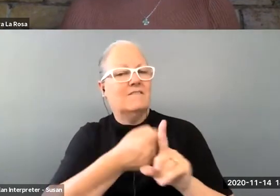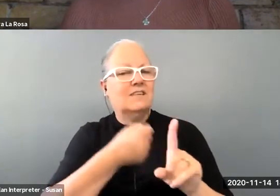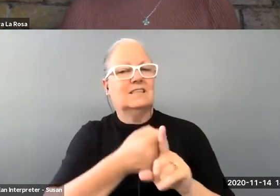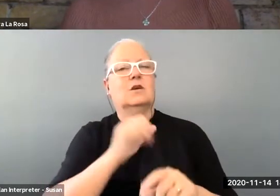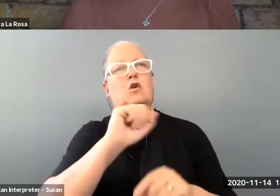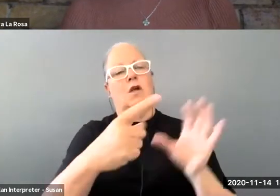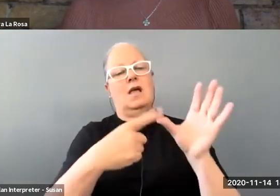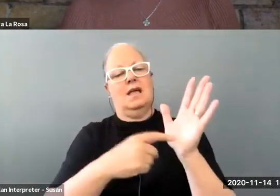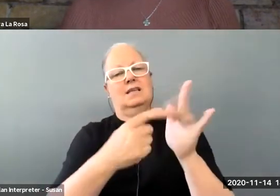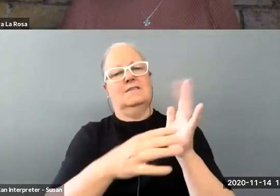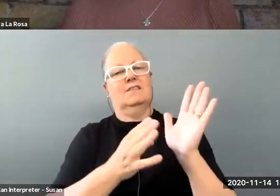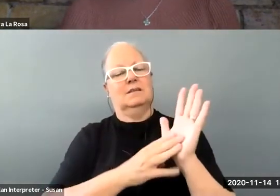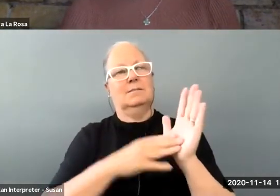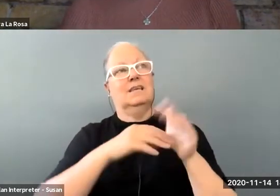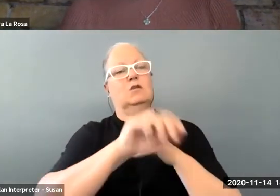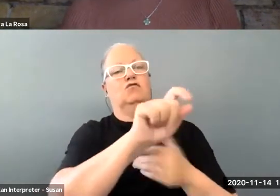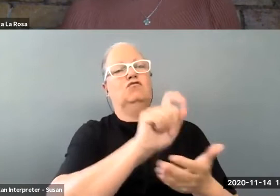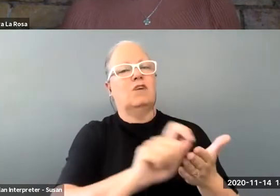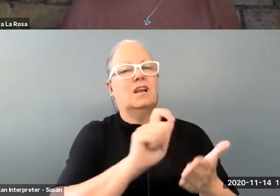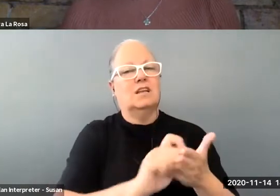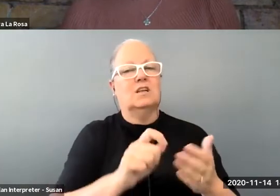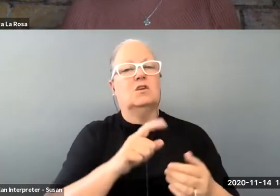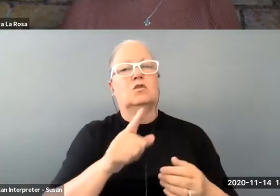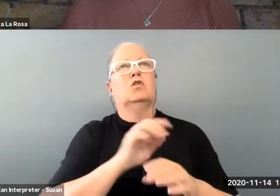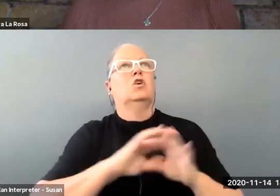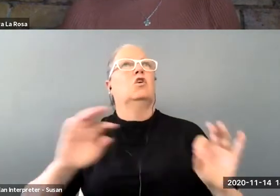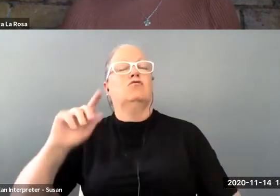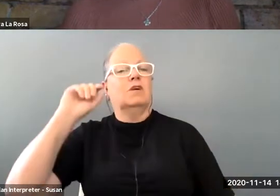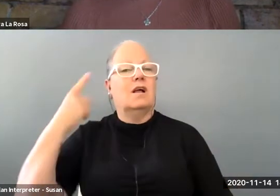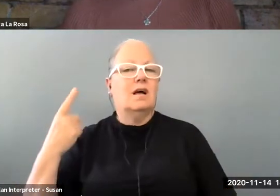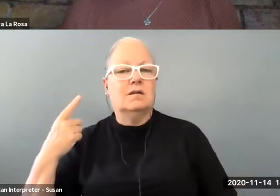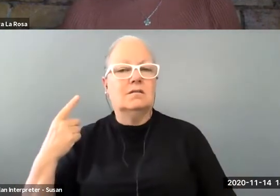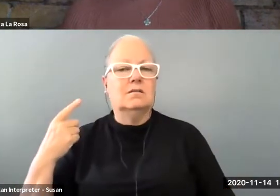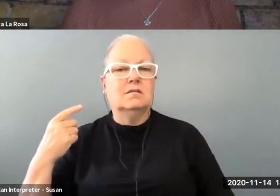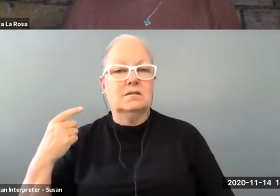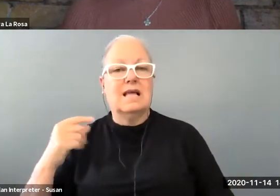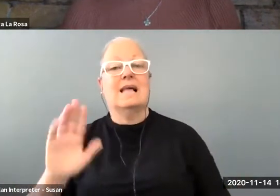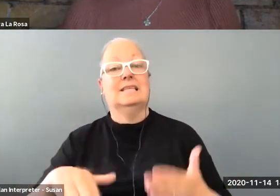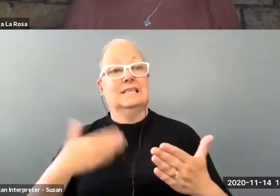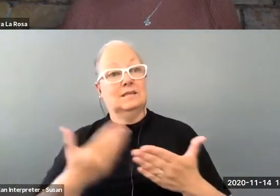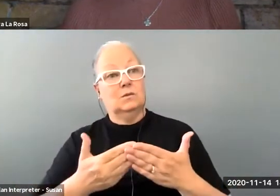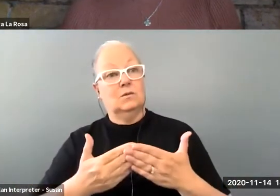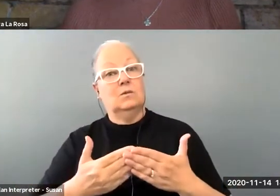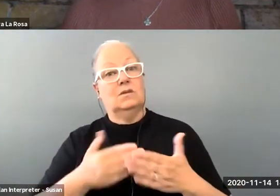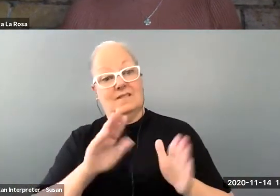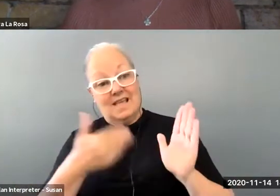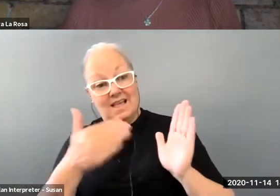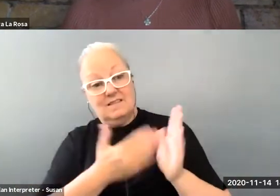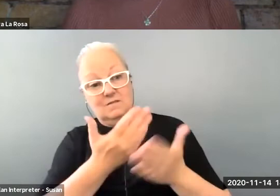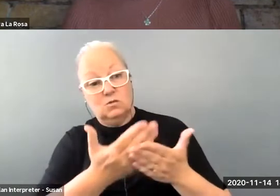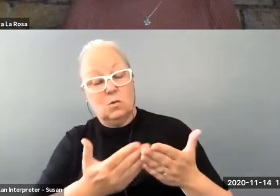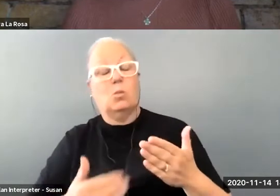activism into all of her writing in a way that you don't even notice until you get to the end. And I think that is just such an incredible